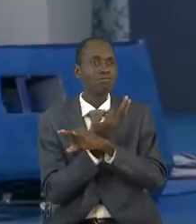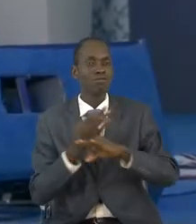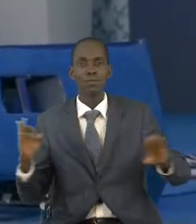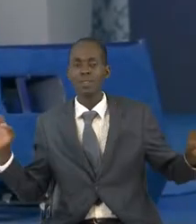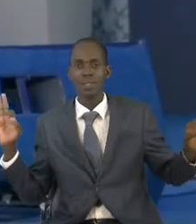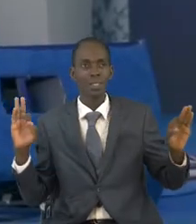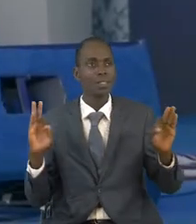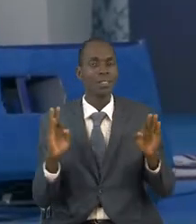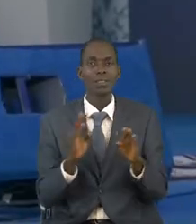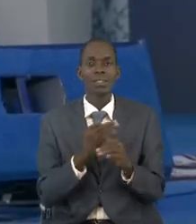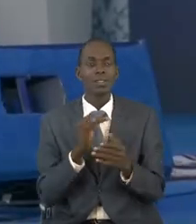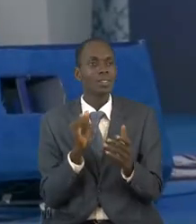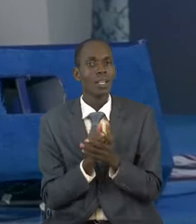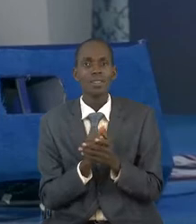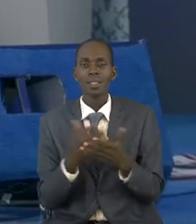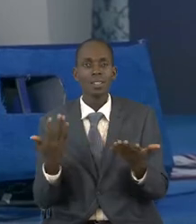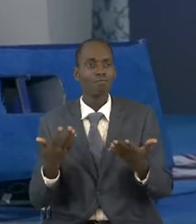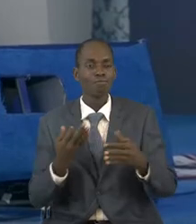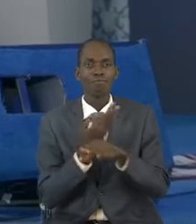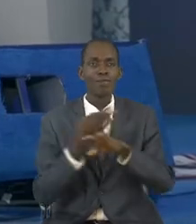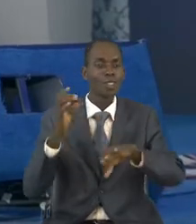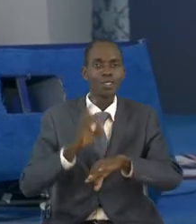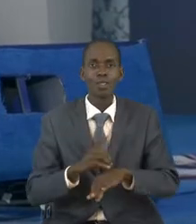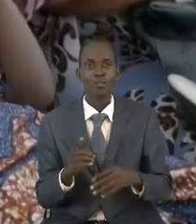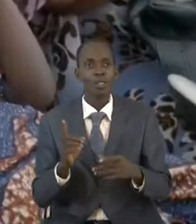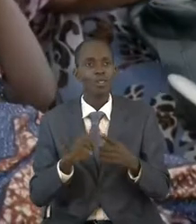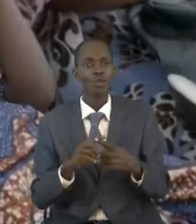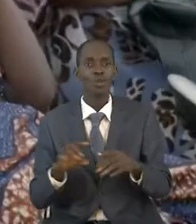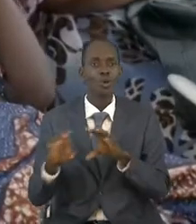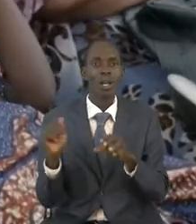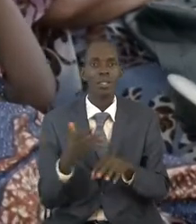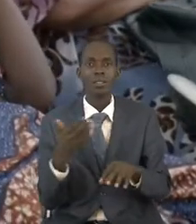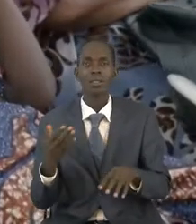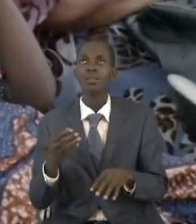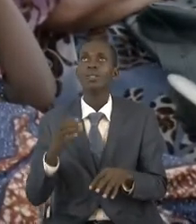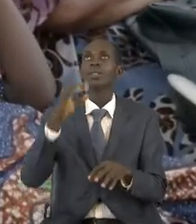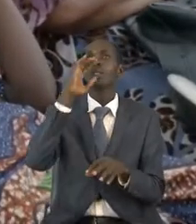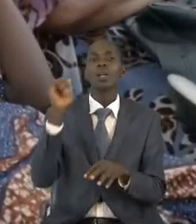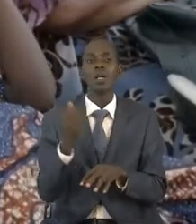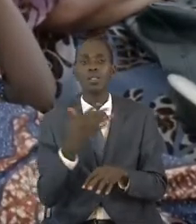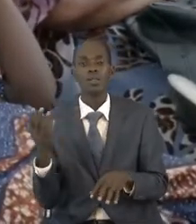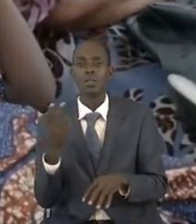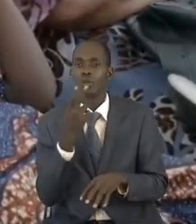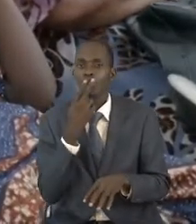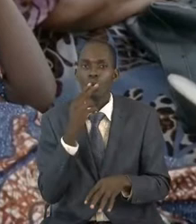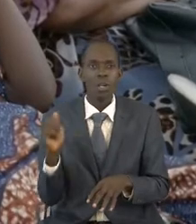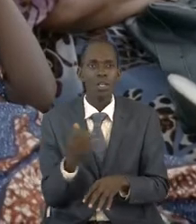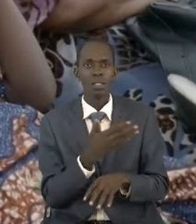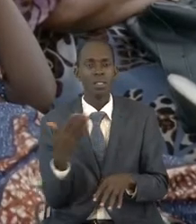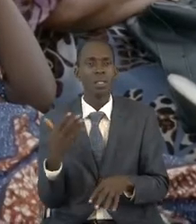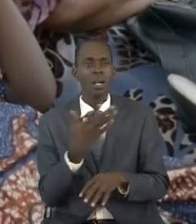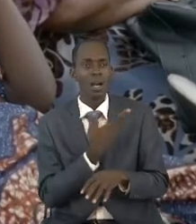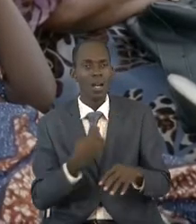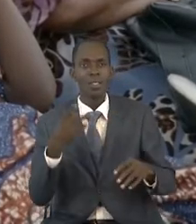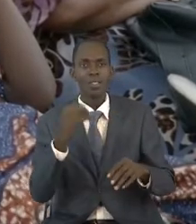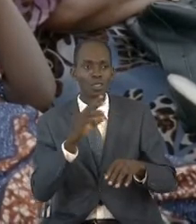talk about doing anything, drinking anything, smoking anything. And there's still good members of that